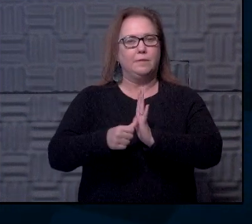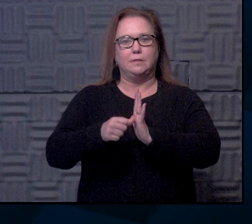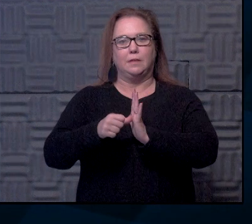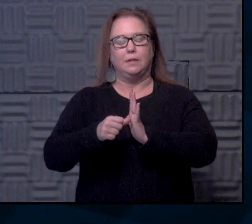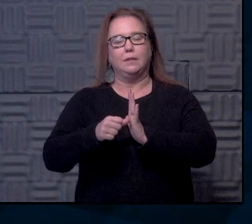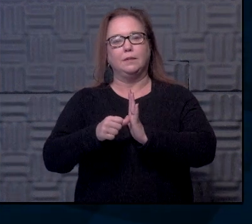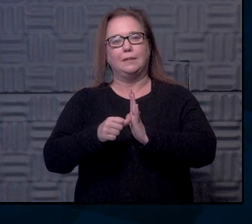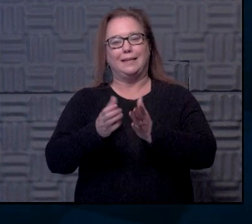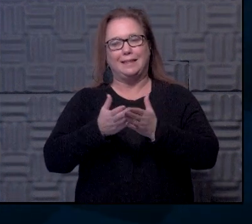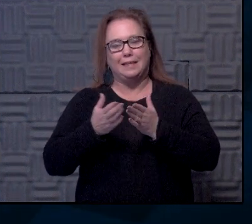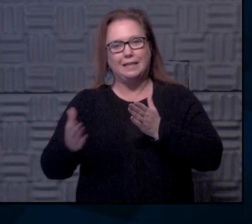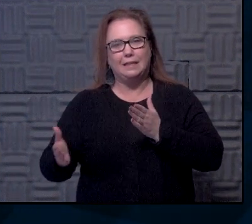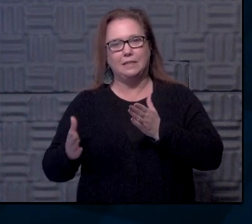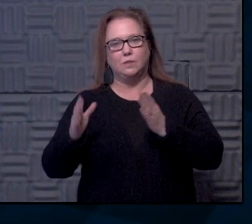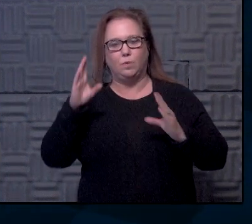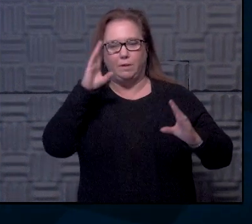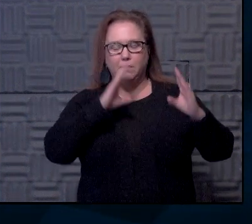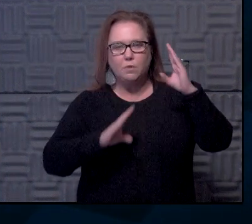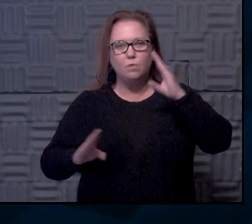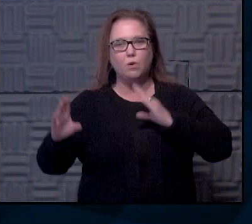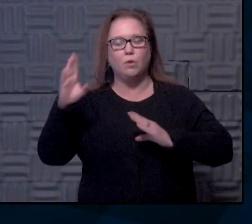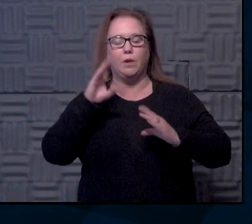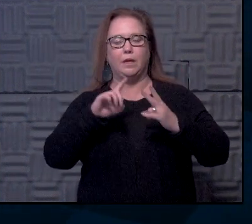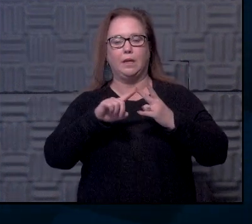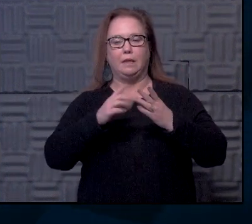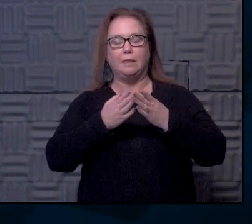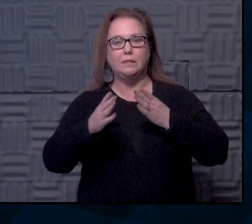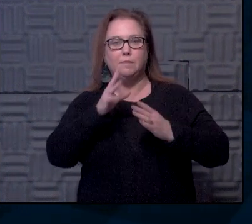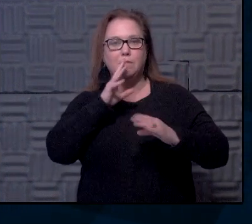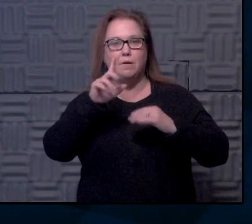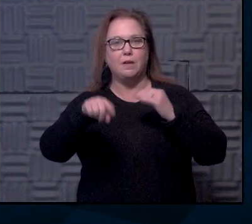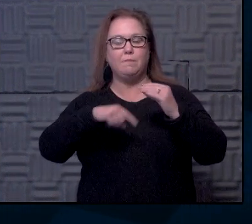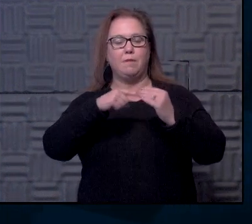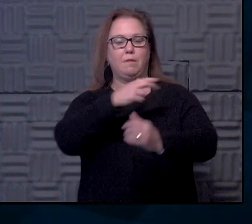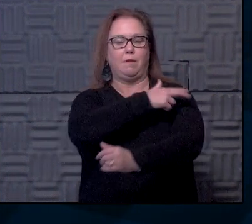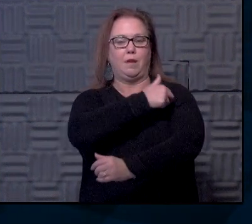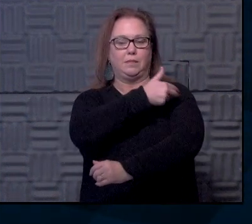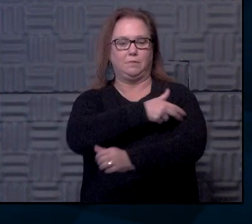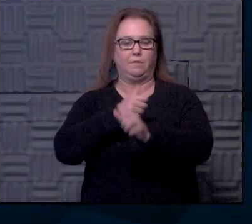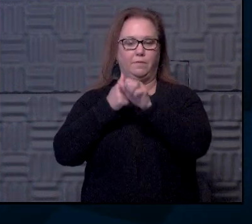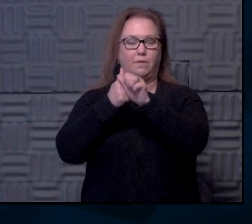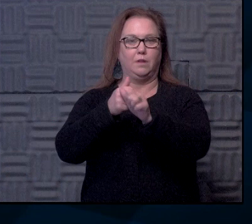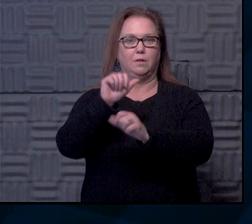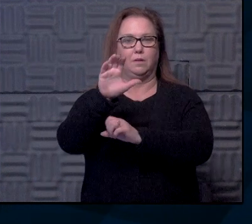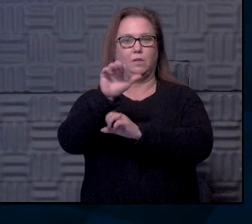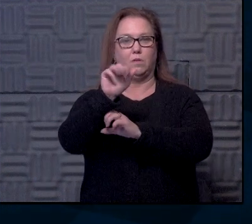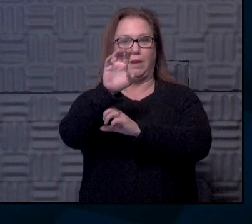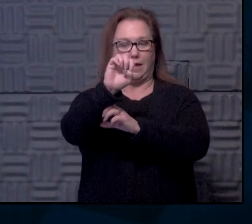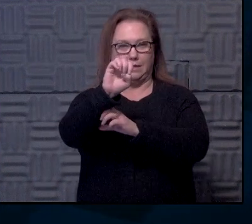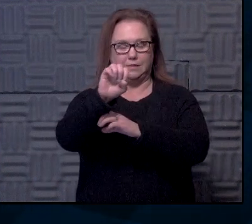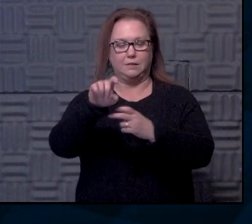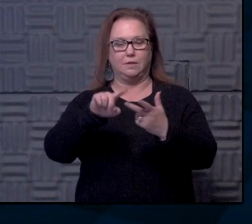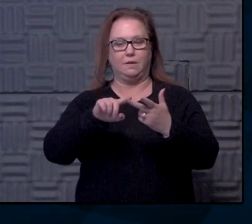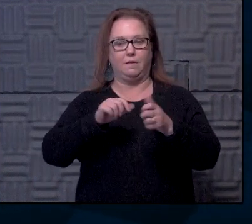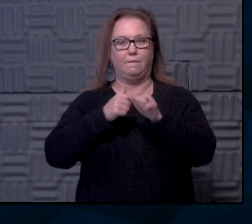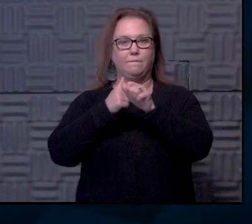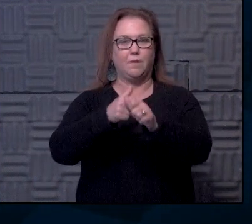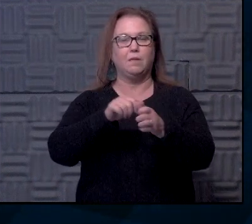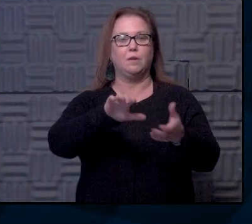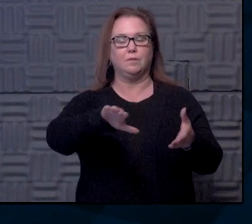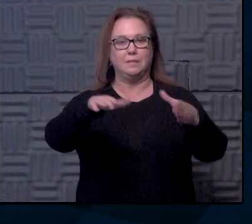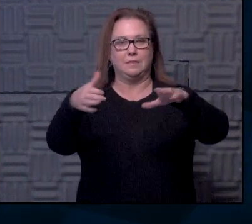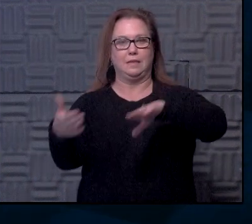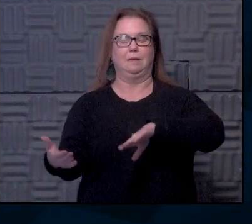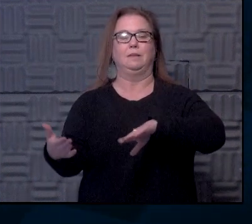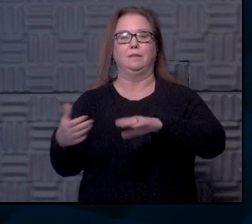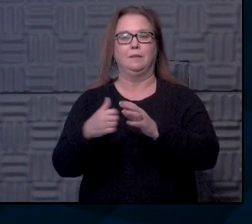the things we've been worried about and the things we've been talking about, that hospitalizations follow cases by several weeks and deaths follow hospitalizations